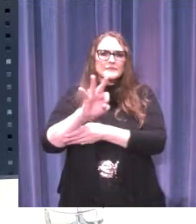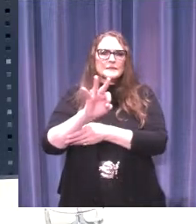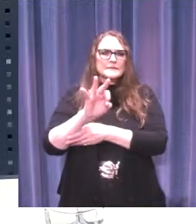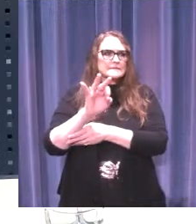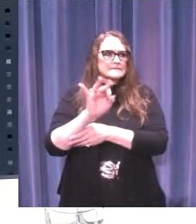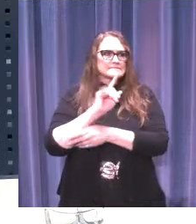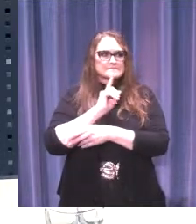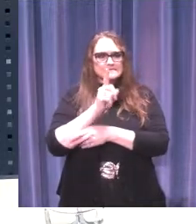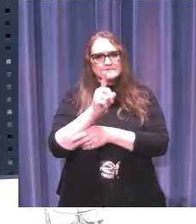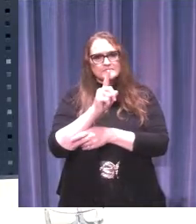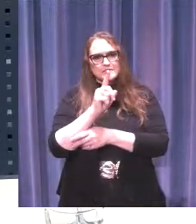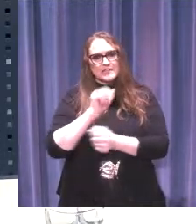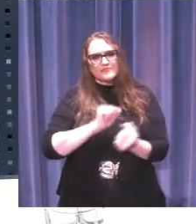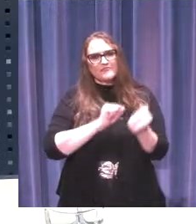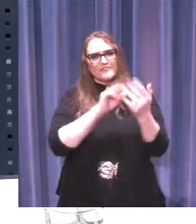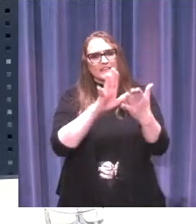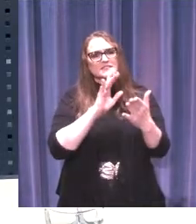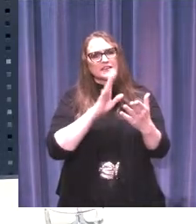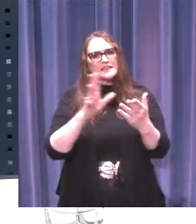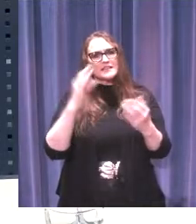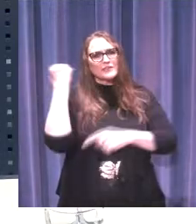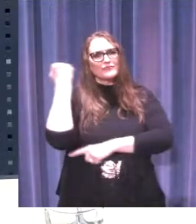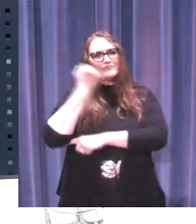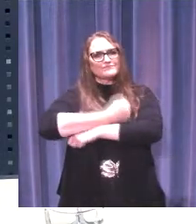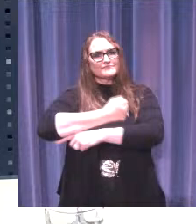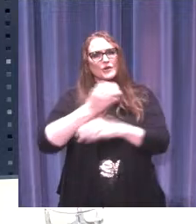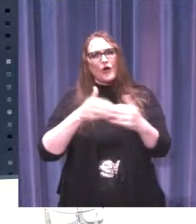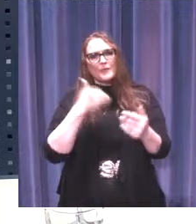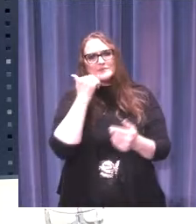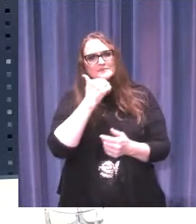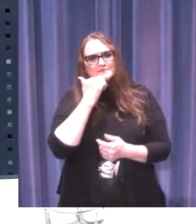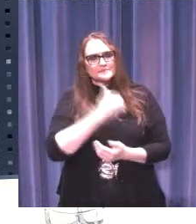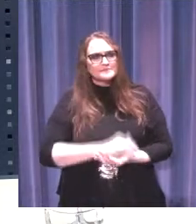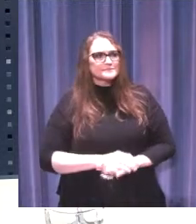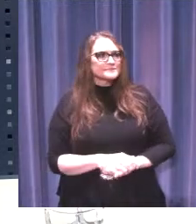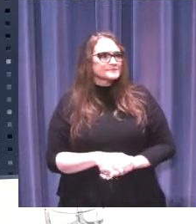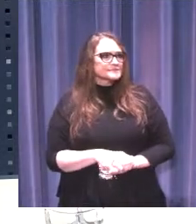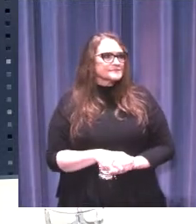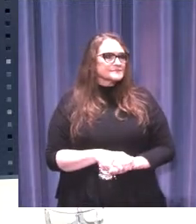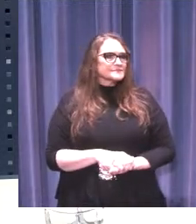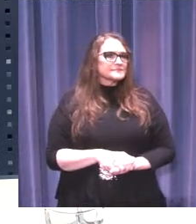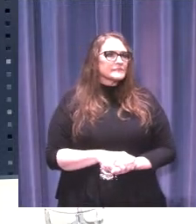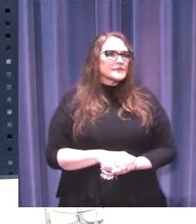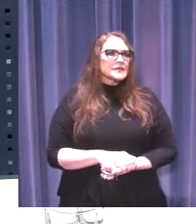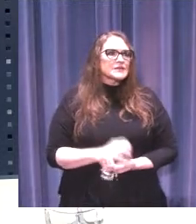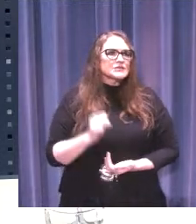really facing liquidation on an almost daily basis. And so